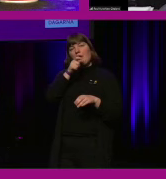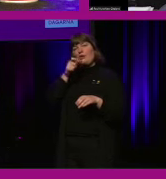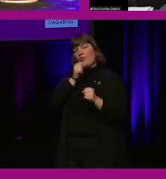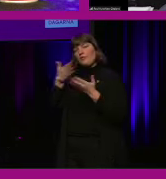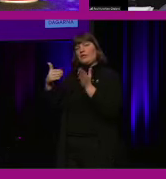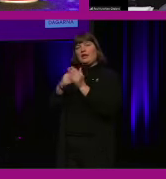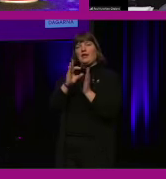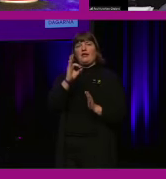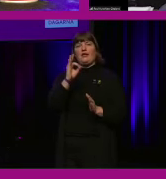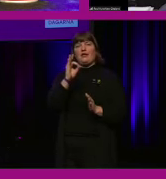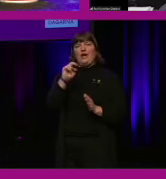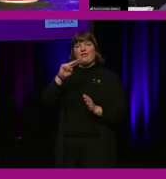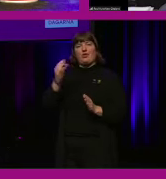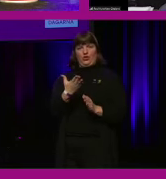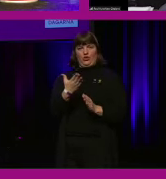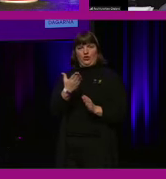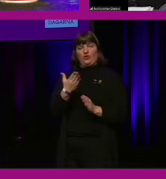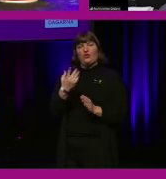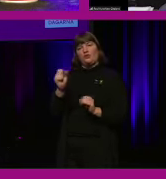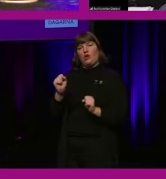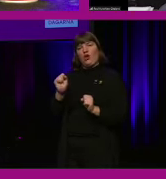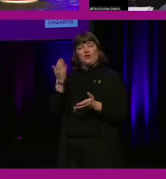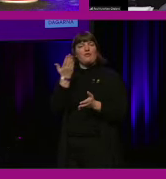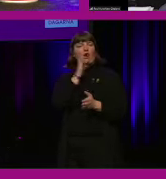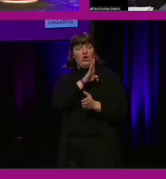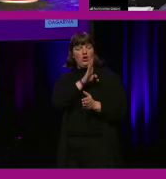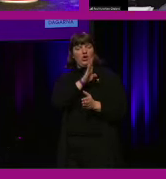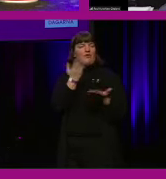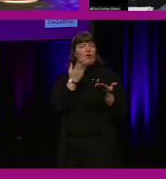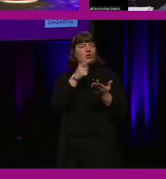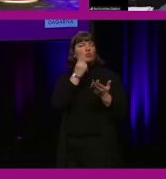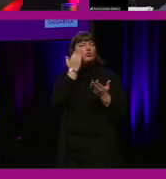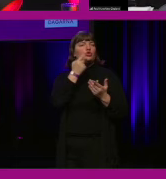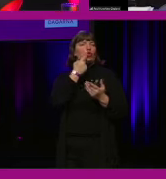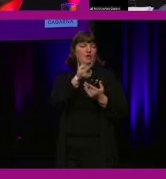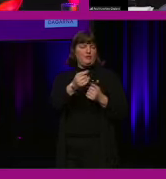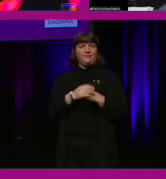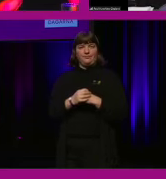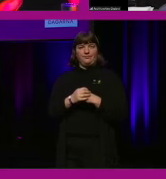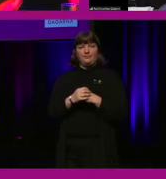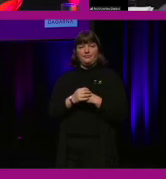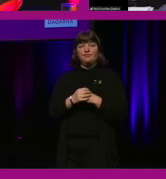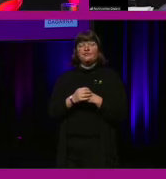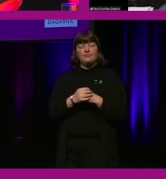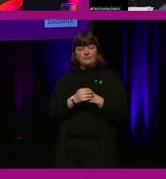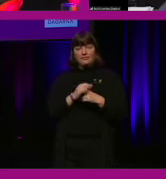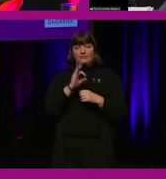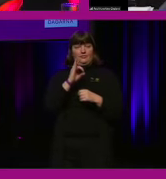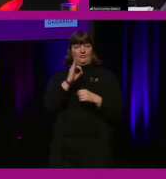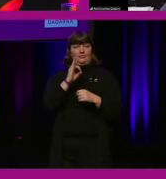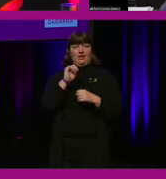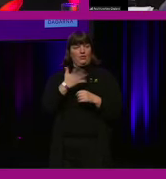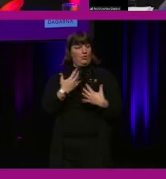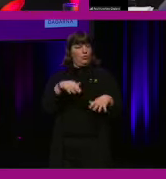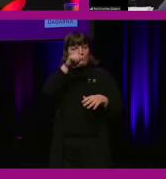Henry, so who will offer his response to what you just said. Well, it's really